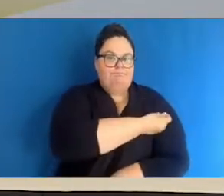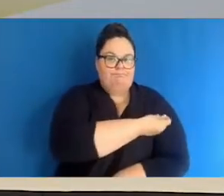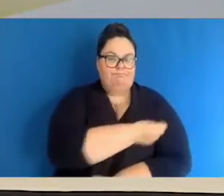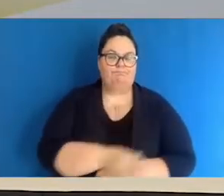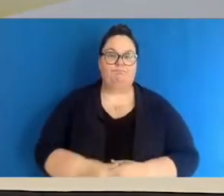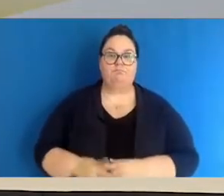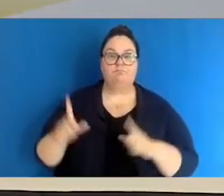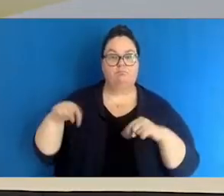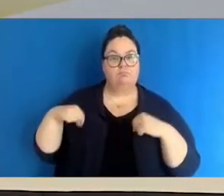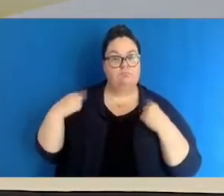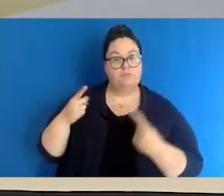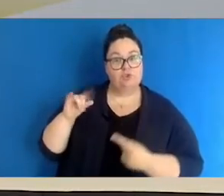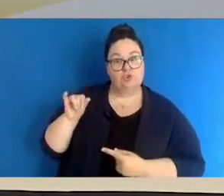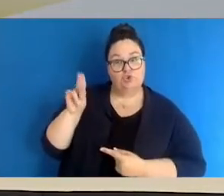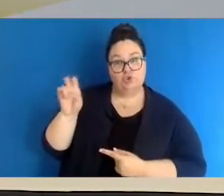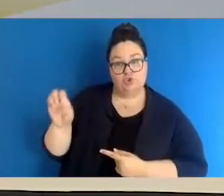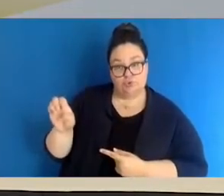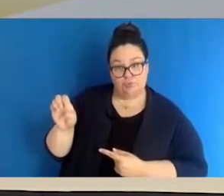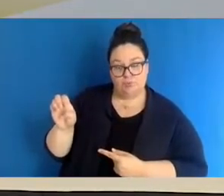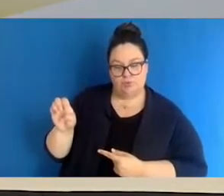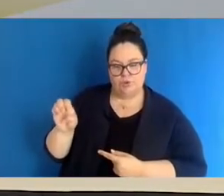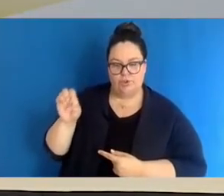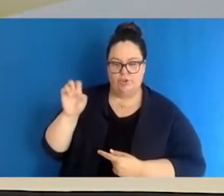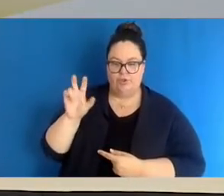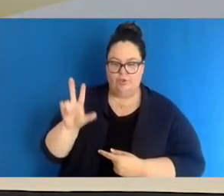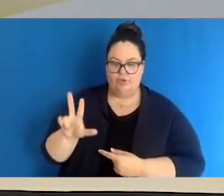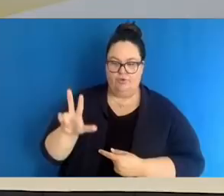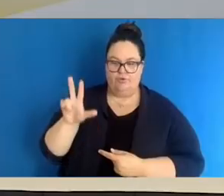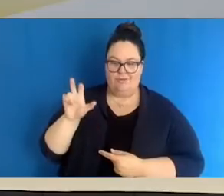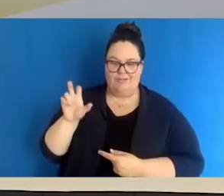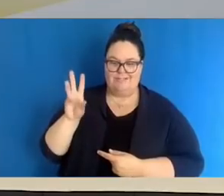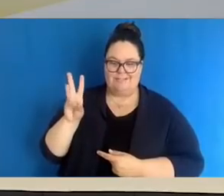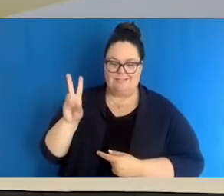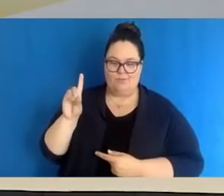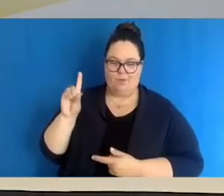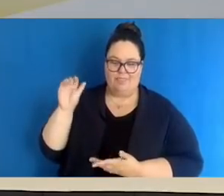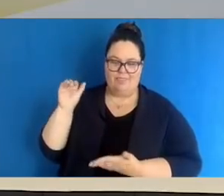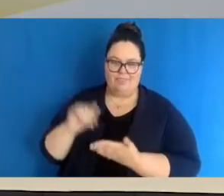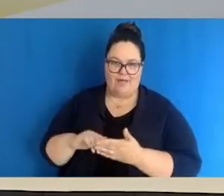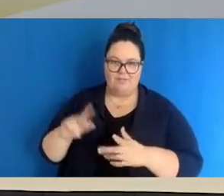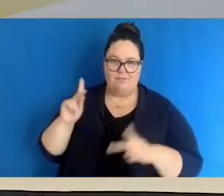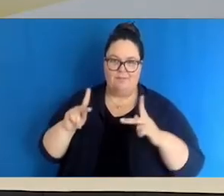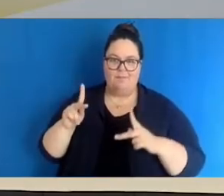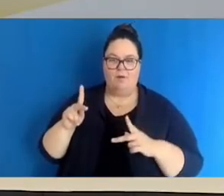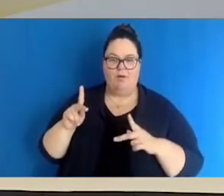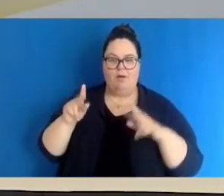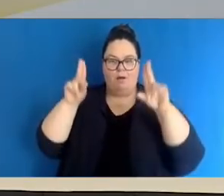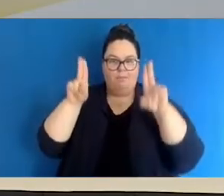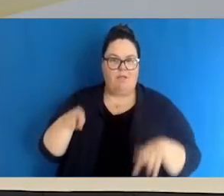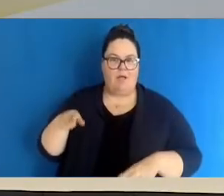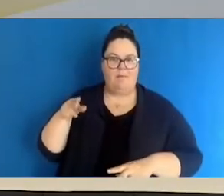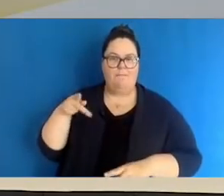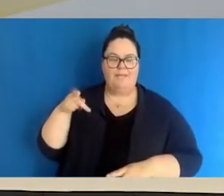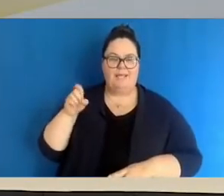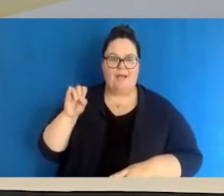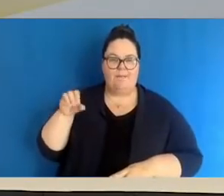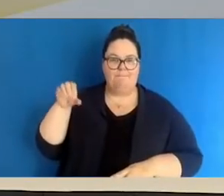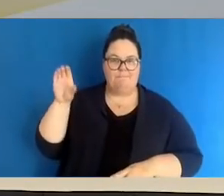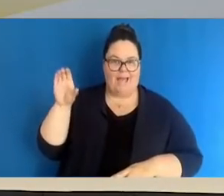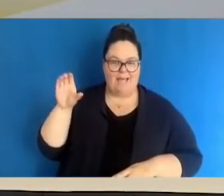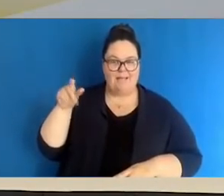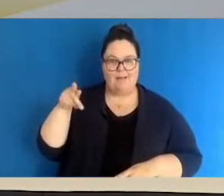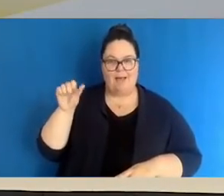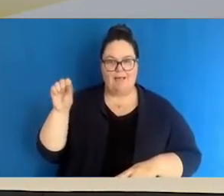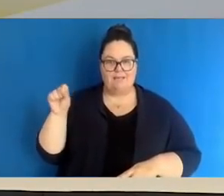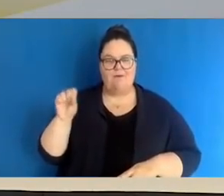Since June, we've received just over 361,000 PEI pass applications. 47% of